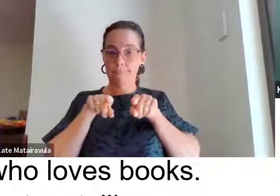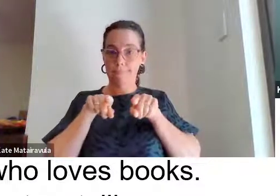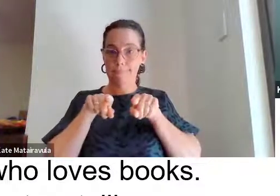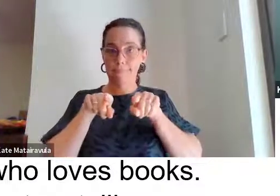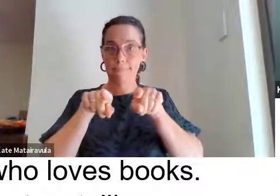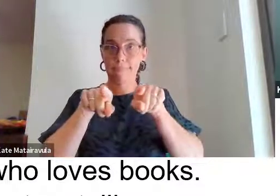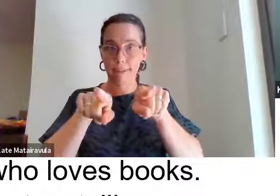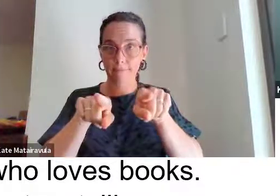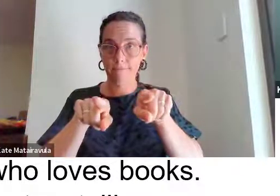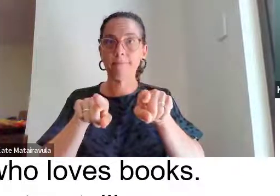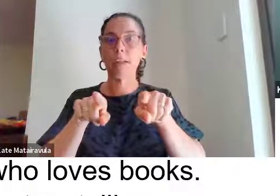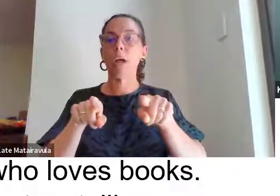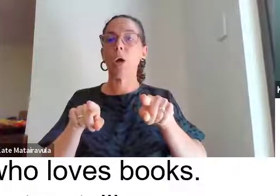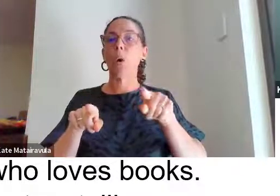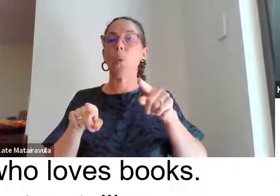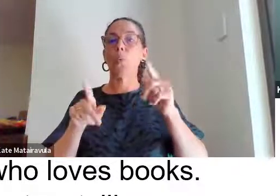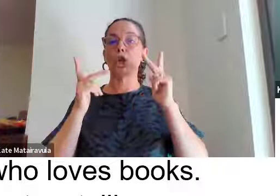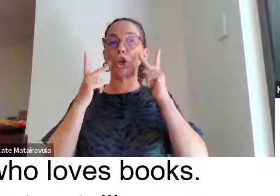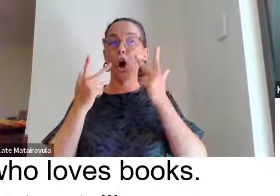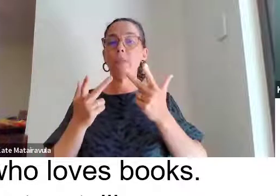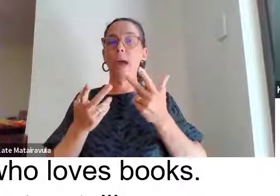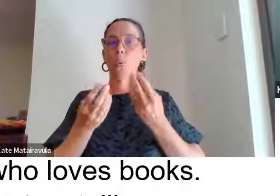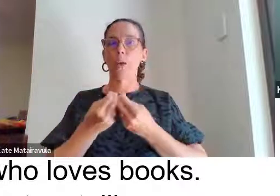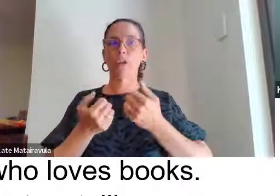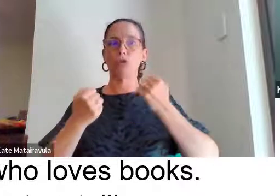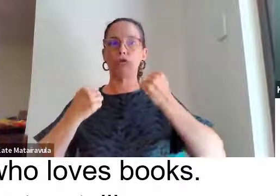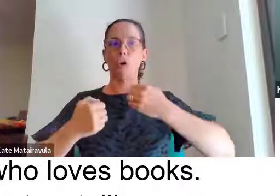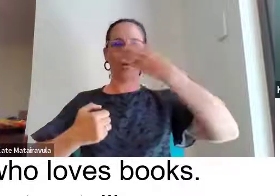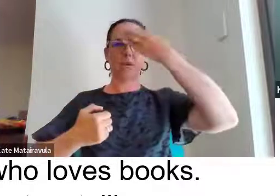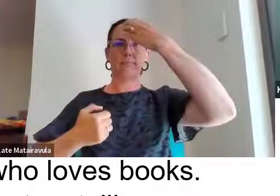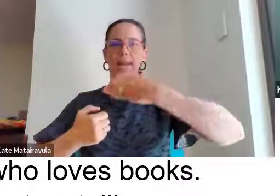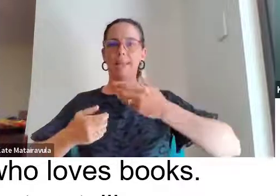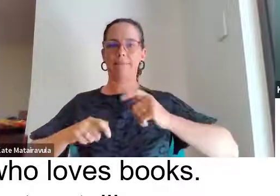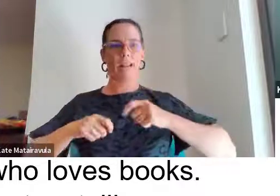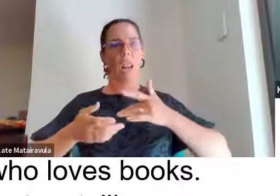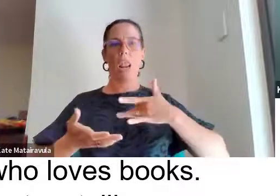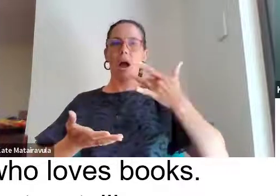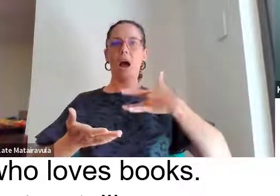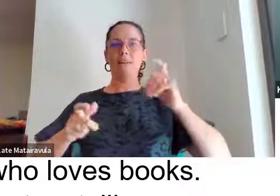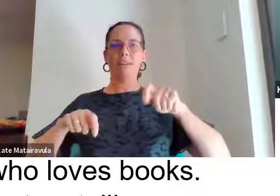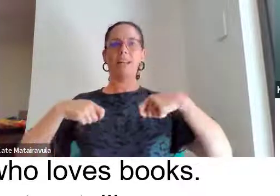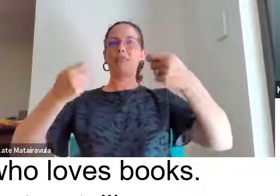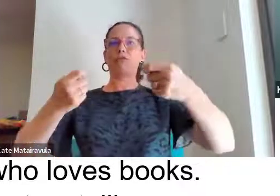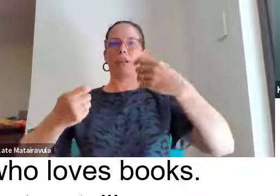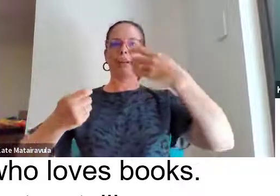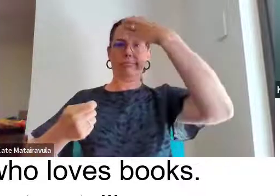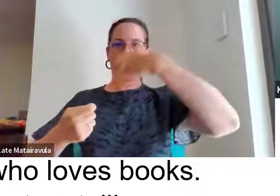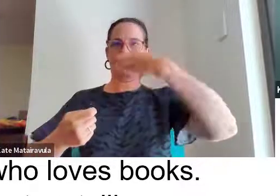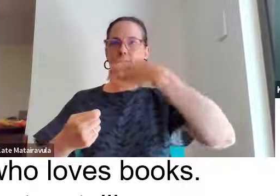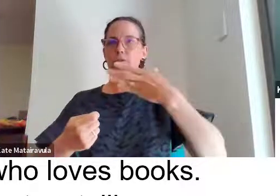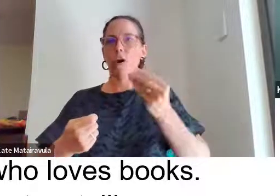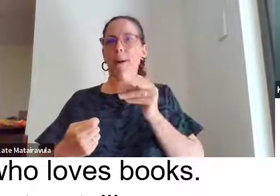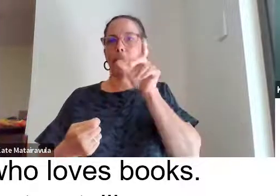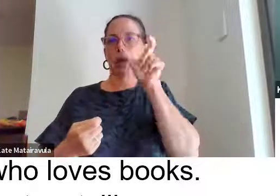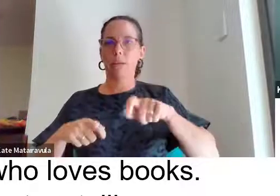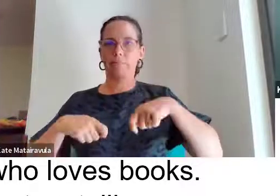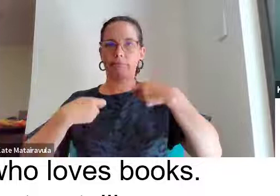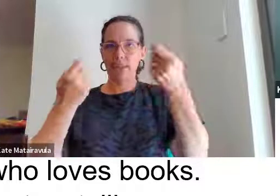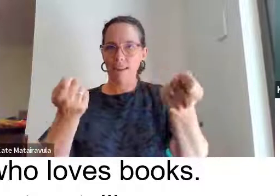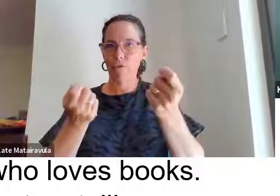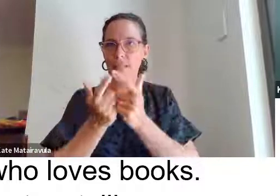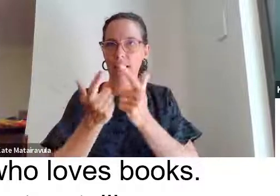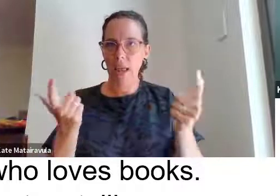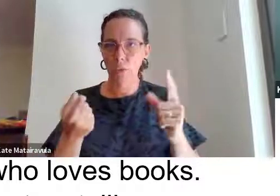have Auslan and English happening in parallel. We also can show that with strong